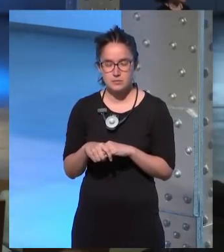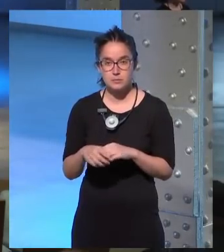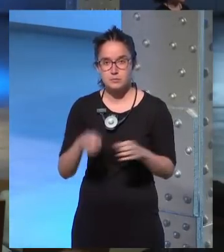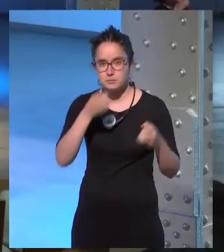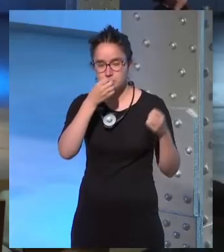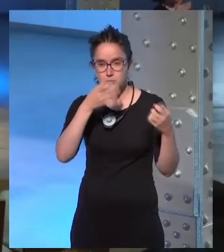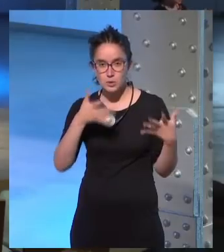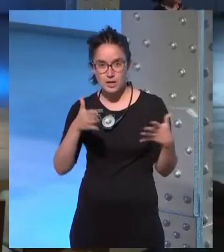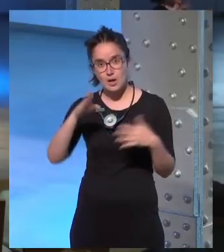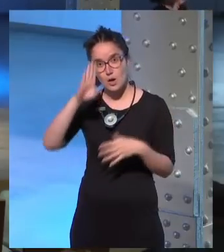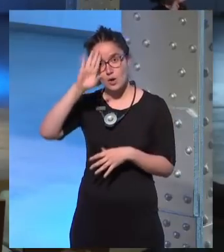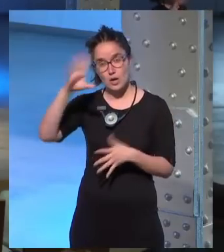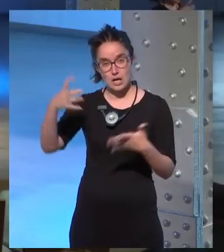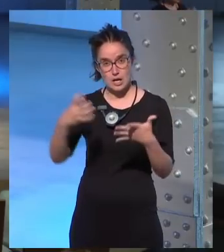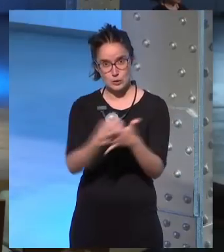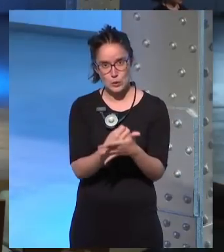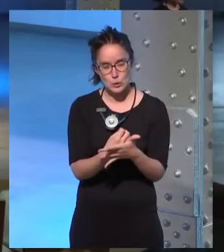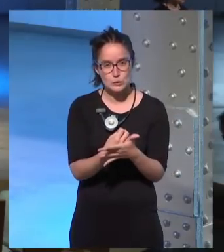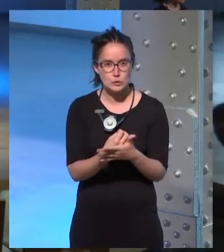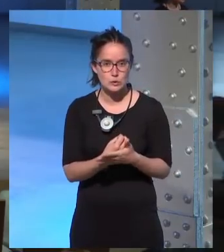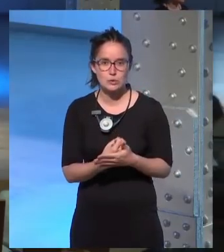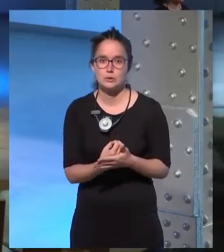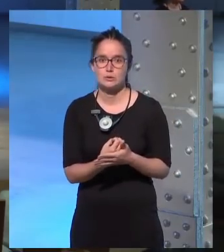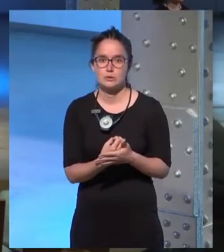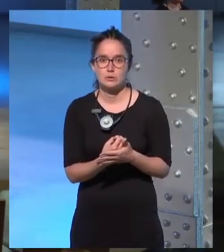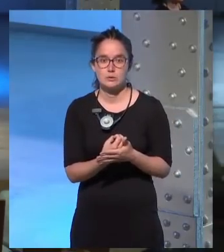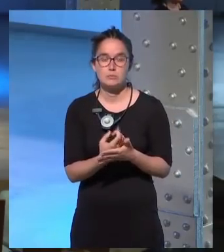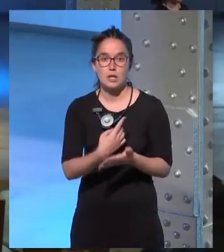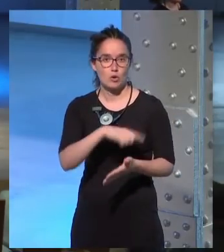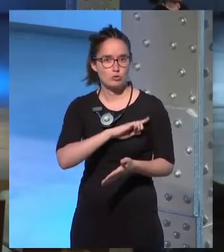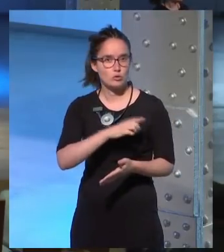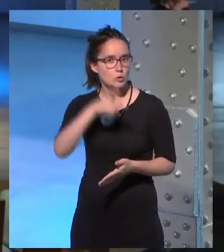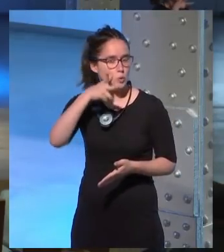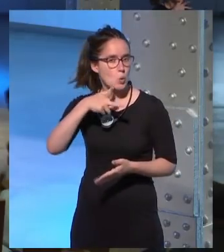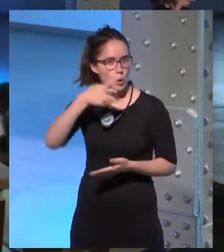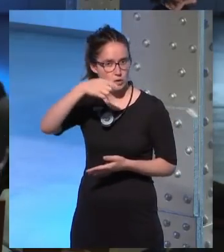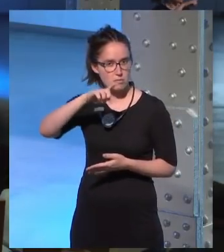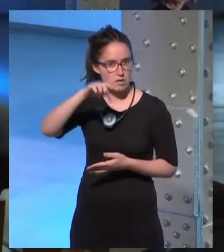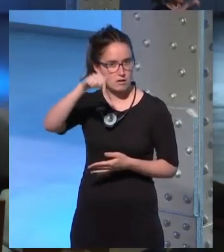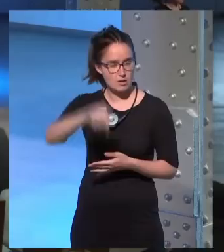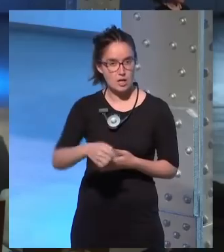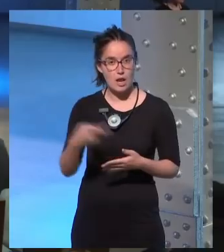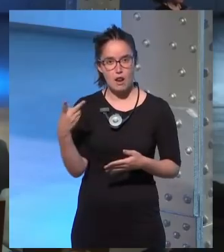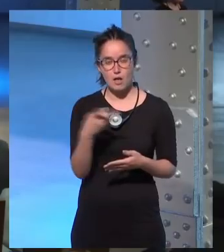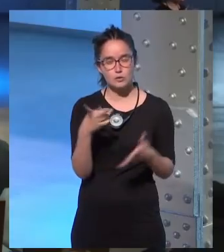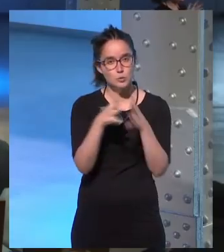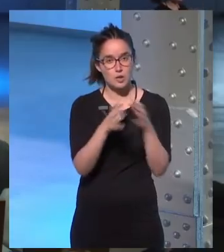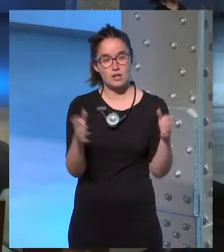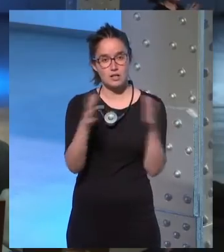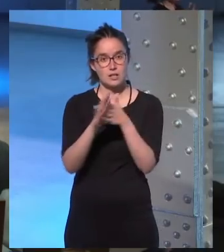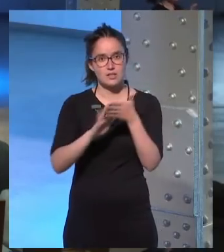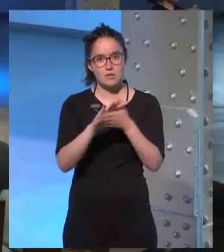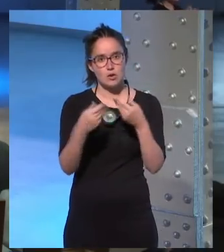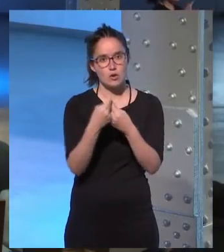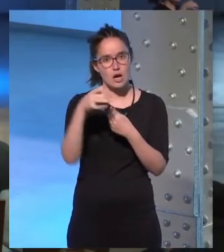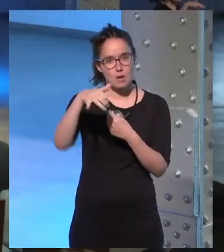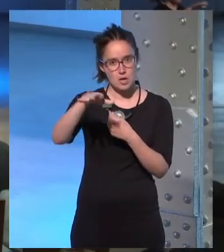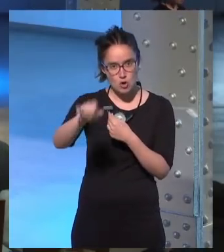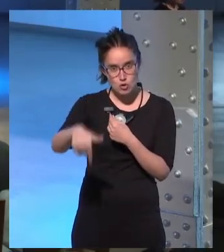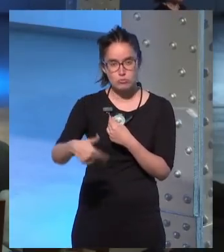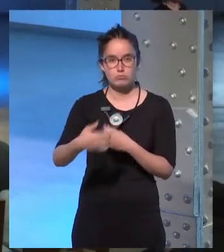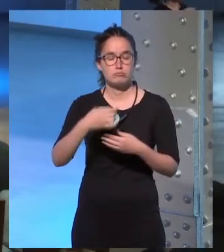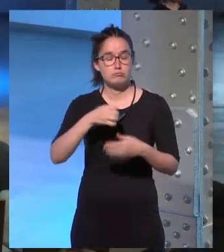Bueno, hola a todo el mundo. Para nosotros también es. Hello everyone, it's a luxury for us to be here tonight. We are